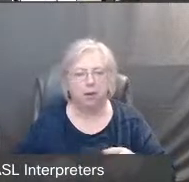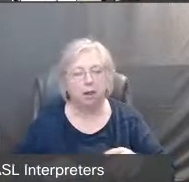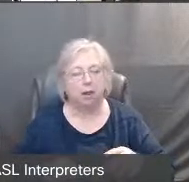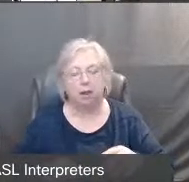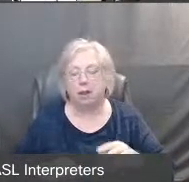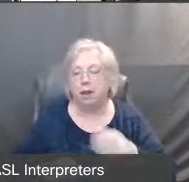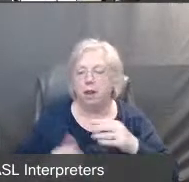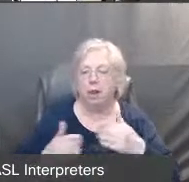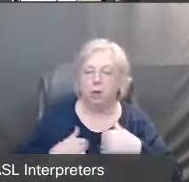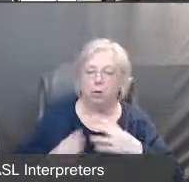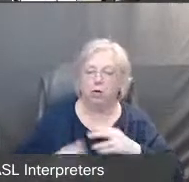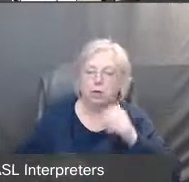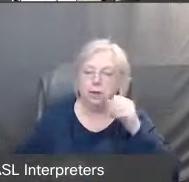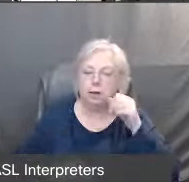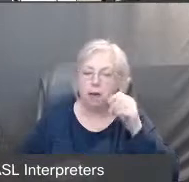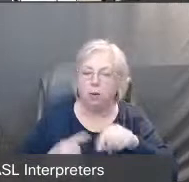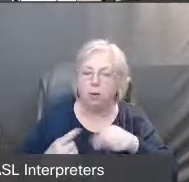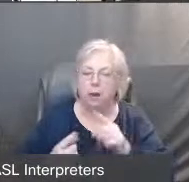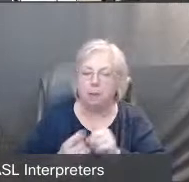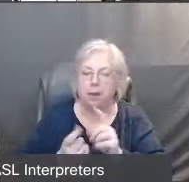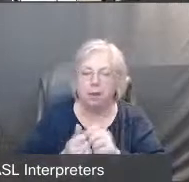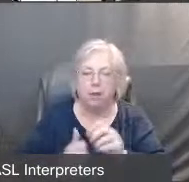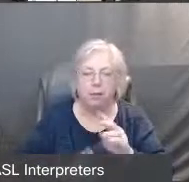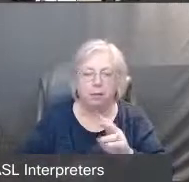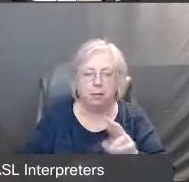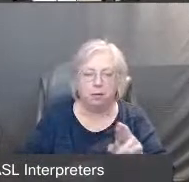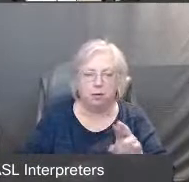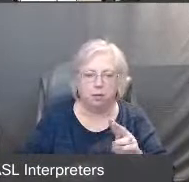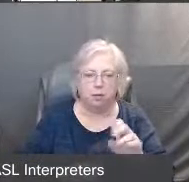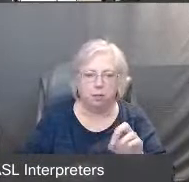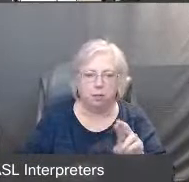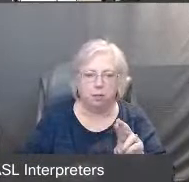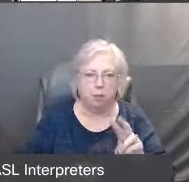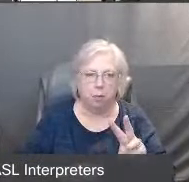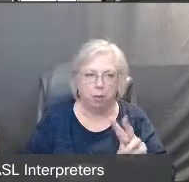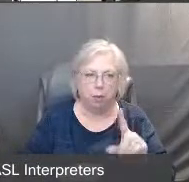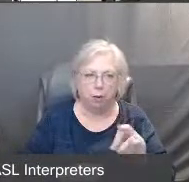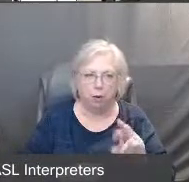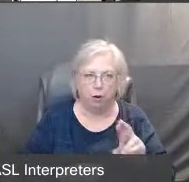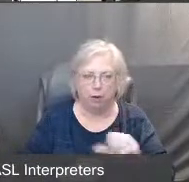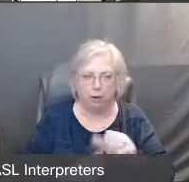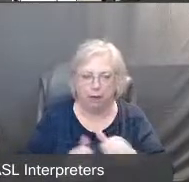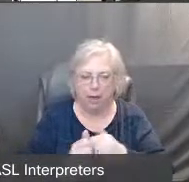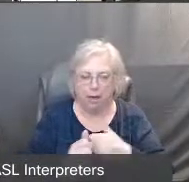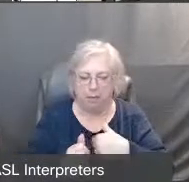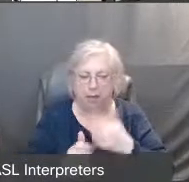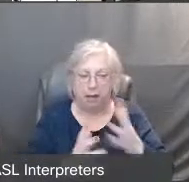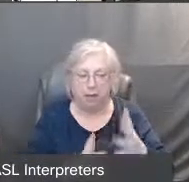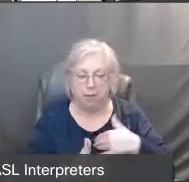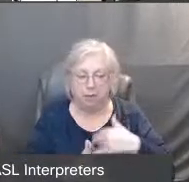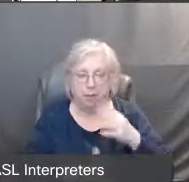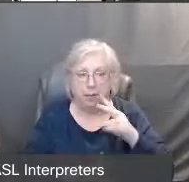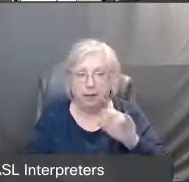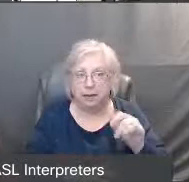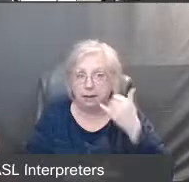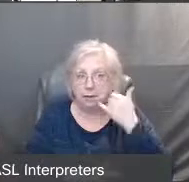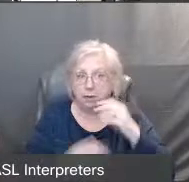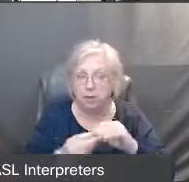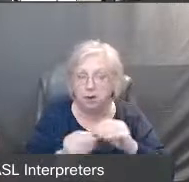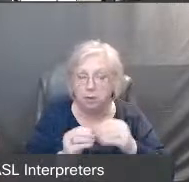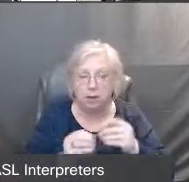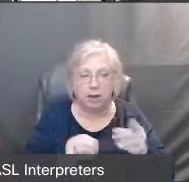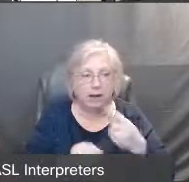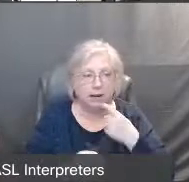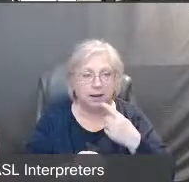Yesterday, whenever I met with Mr. Bowlers behind me, I left him my cell phone number and I told him that he could call me day